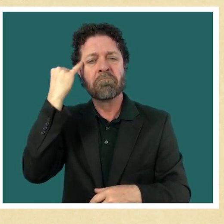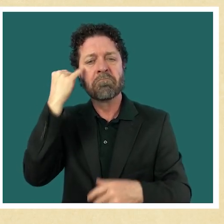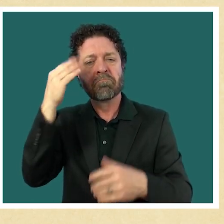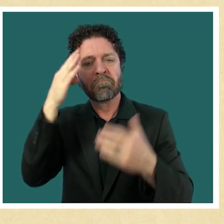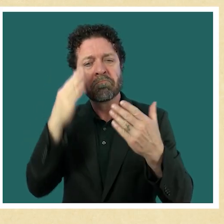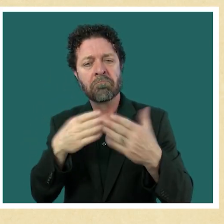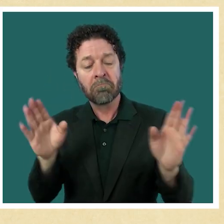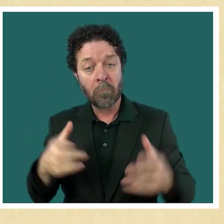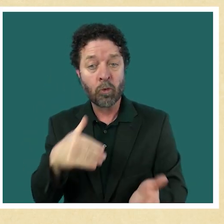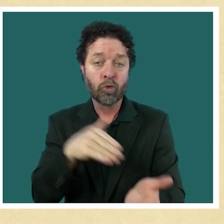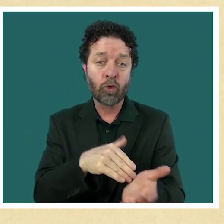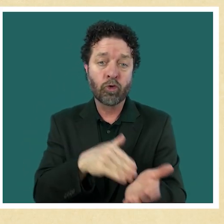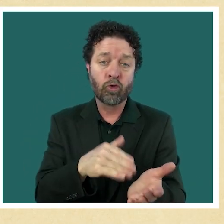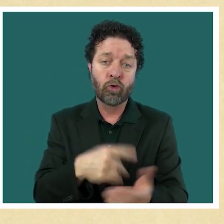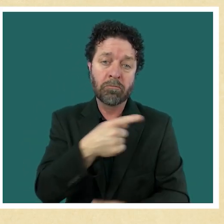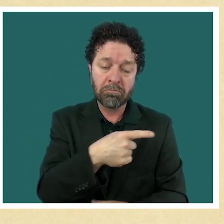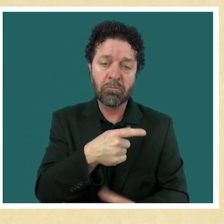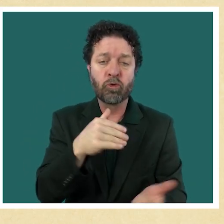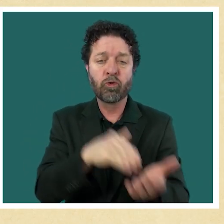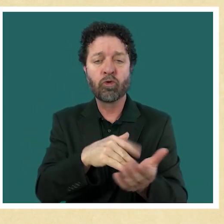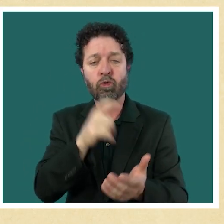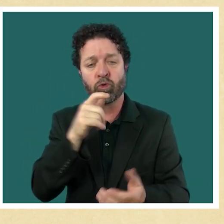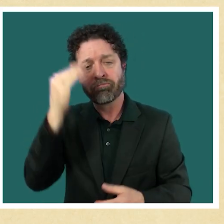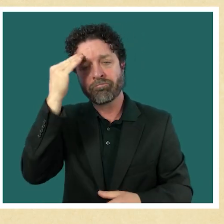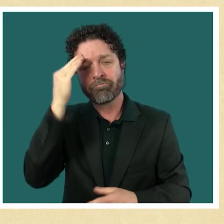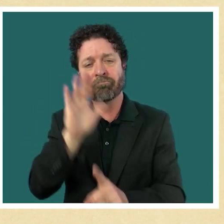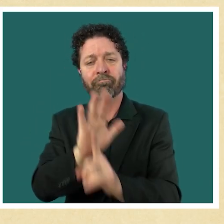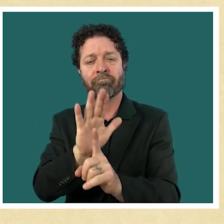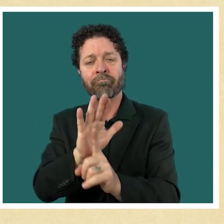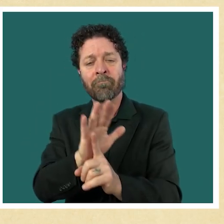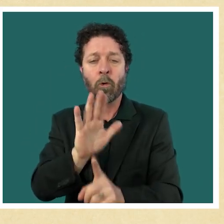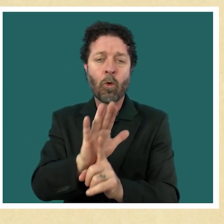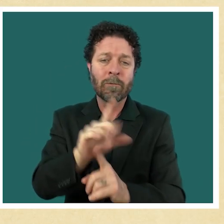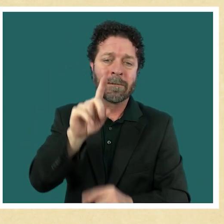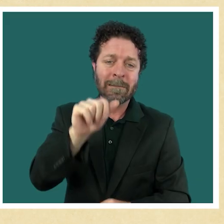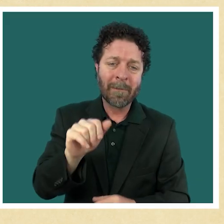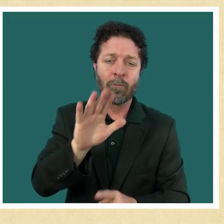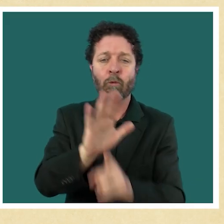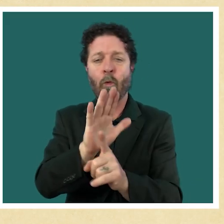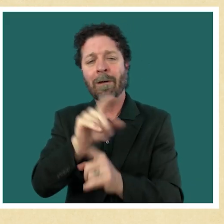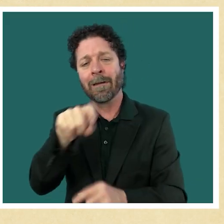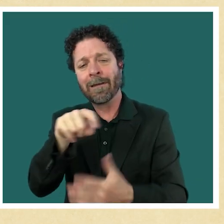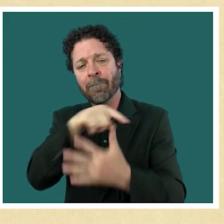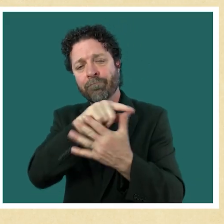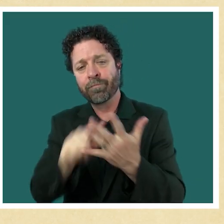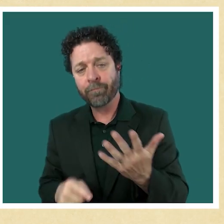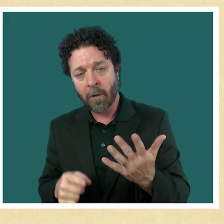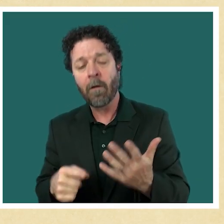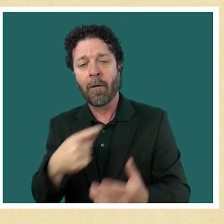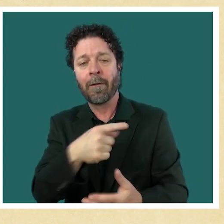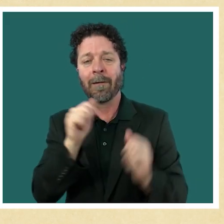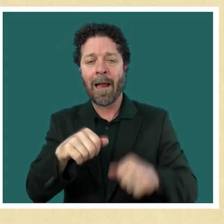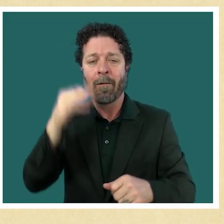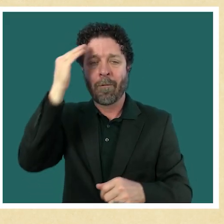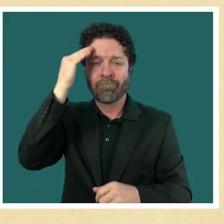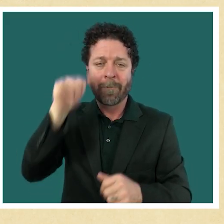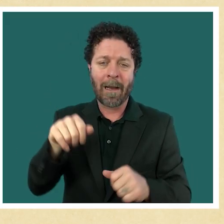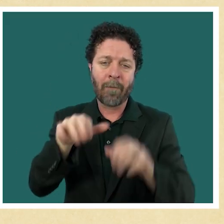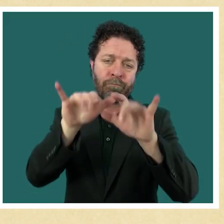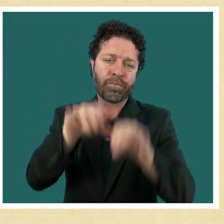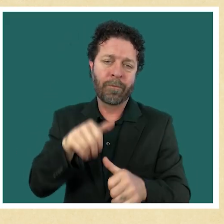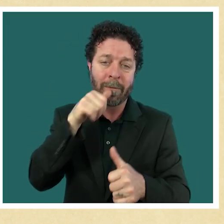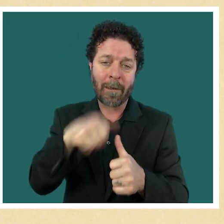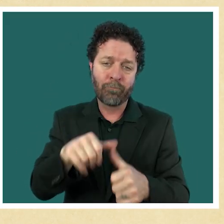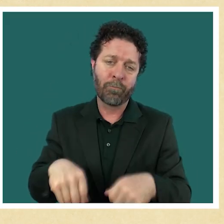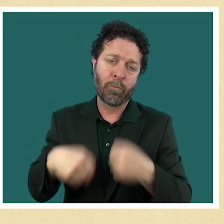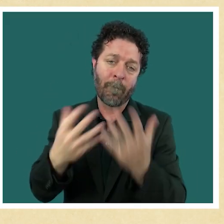Generally speaking, a letter of support from a medical provider that is familiar with you and your disability-related needs is helpful to